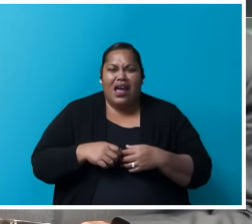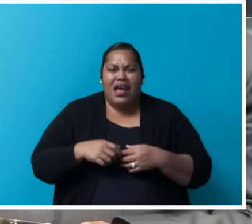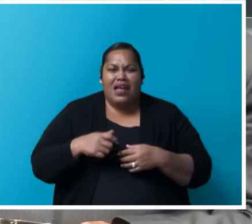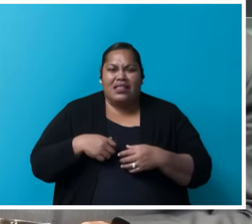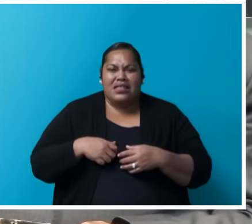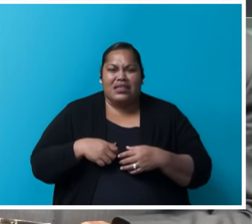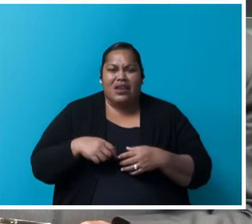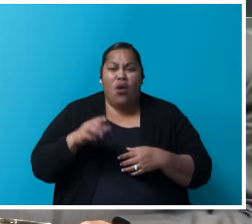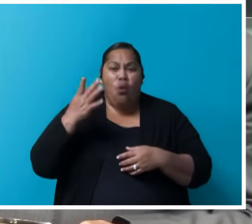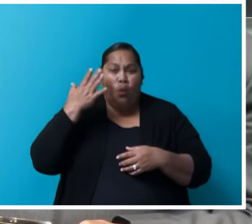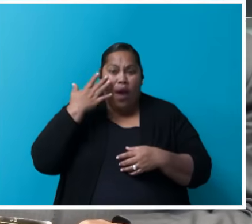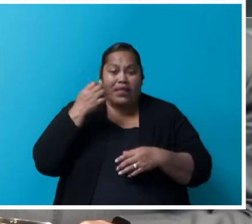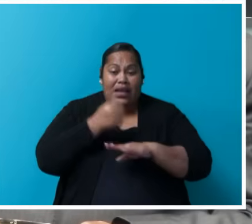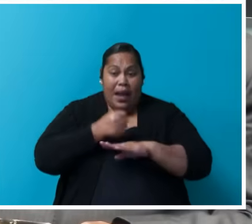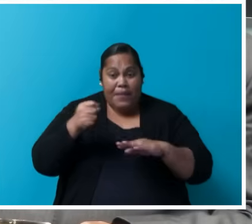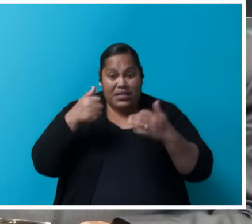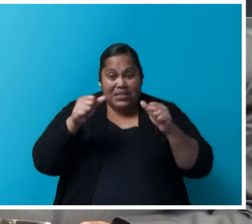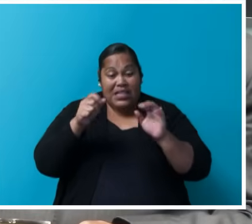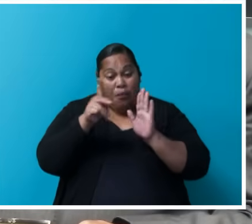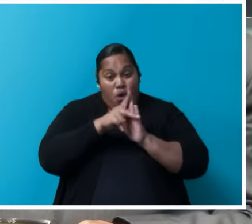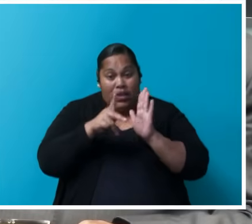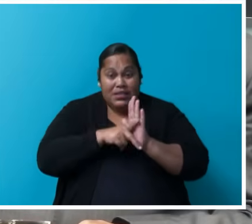the government is successful, government policies are